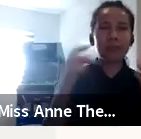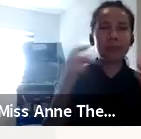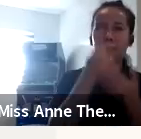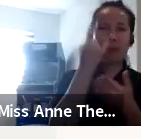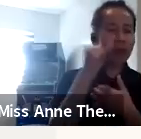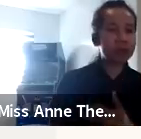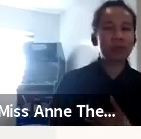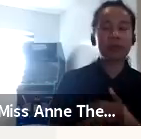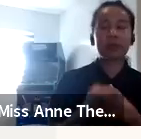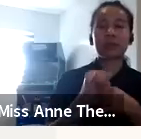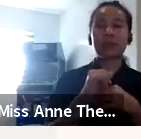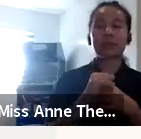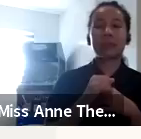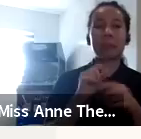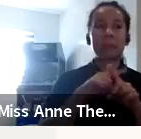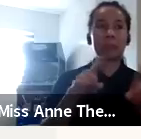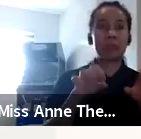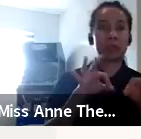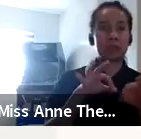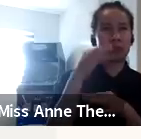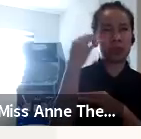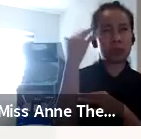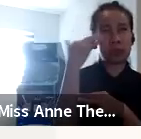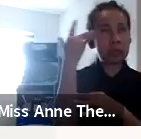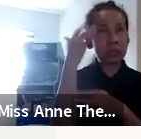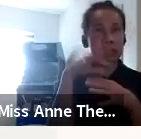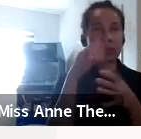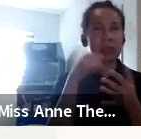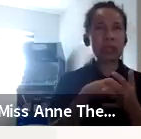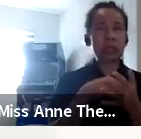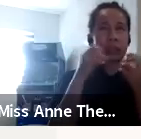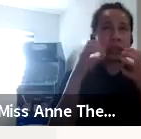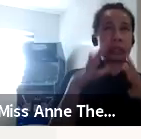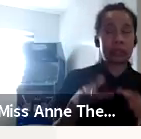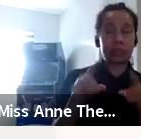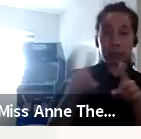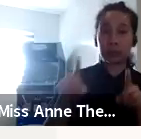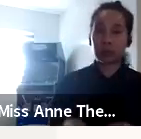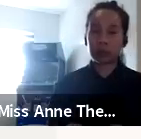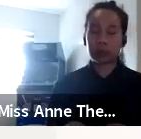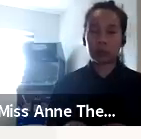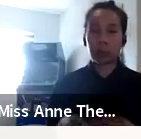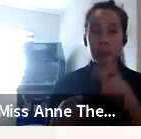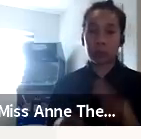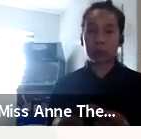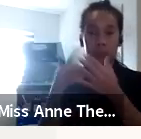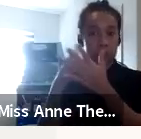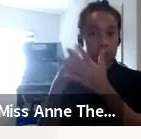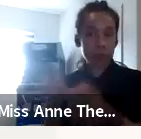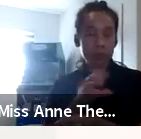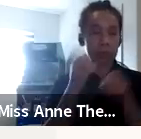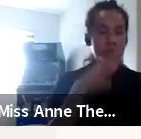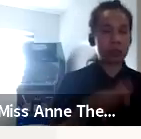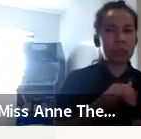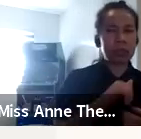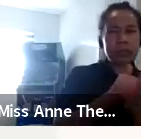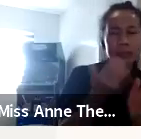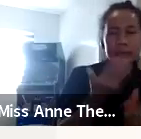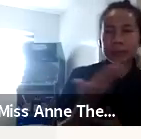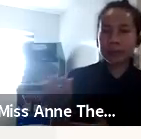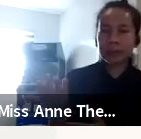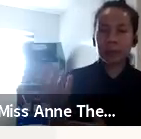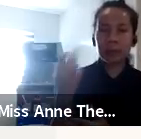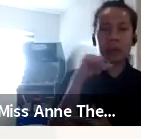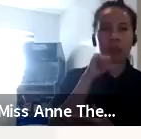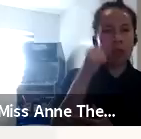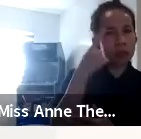But think about it, learners. Think about it, teachers as well. These materials is not for us